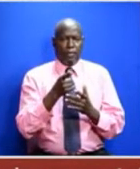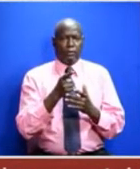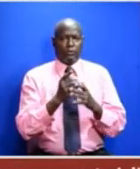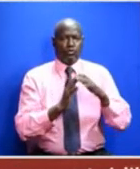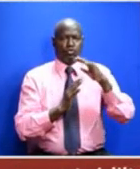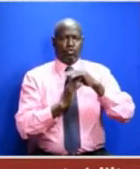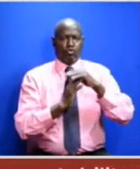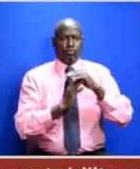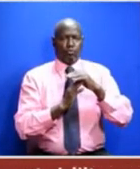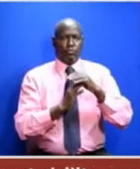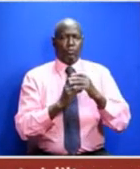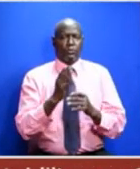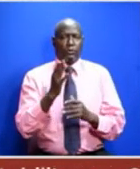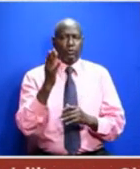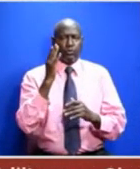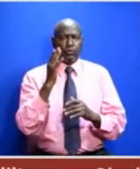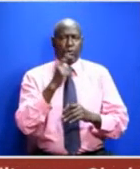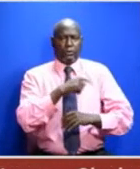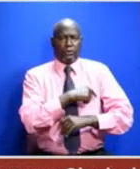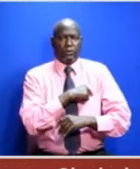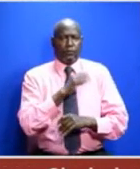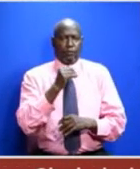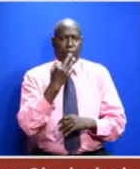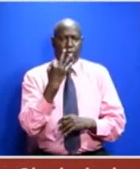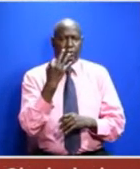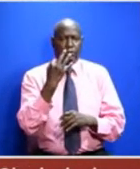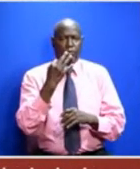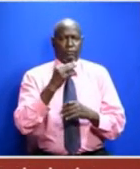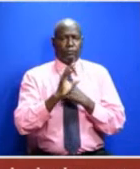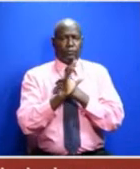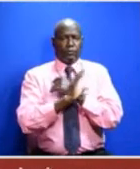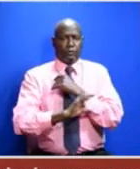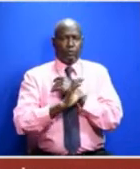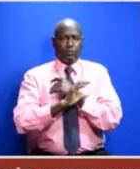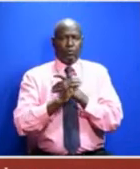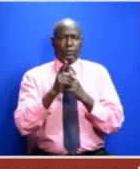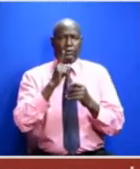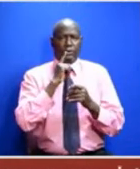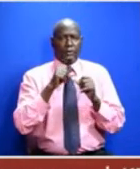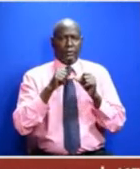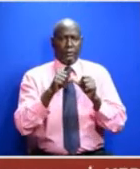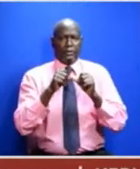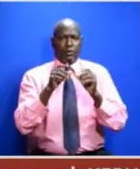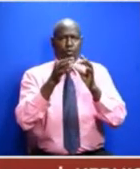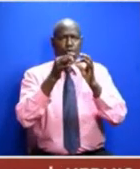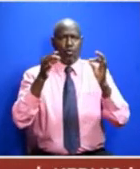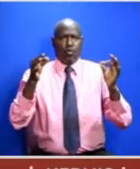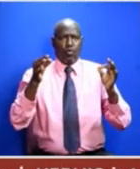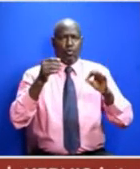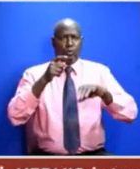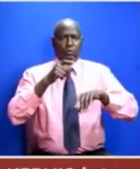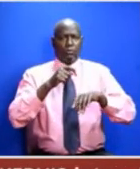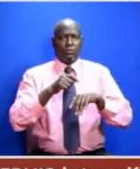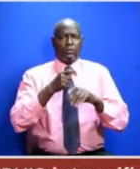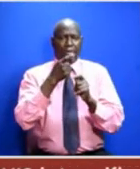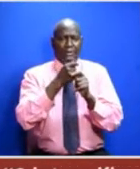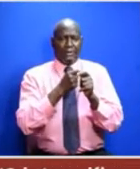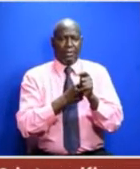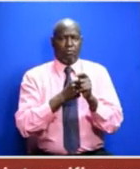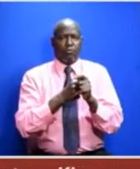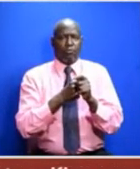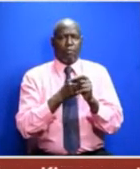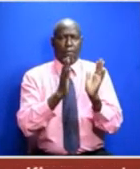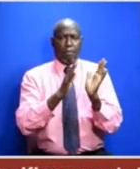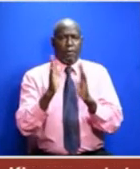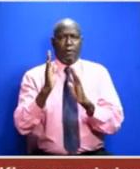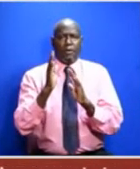top security chiefs from these 3 counties, said that each county has to develop a sustainable long-term plan tailored to tackle